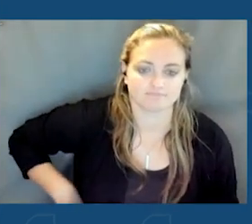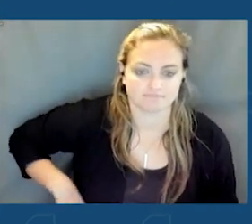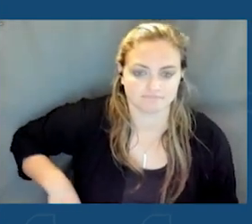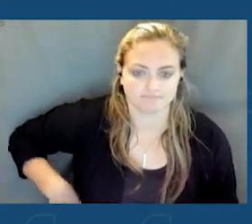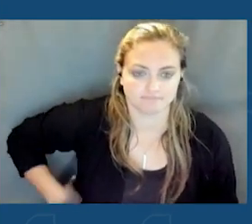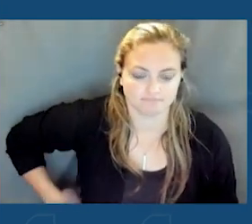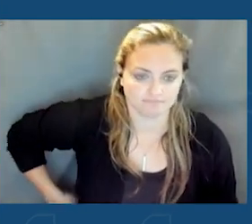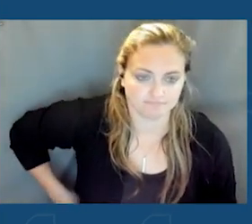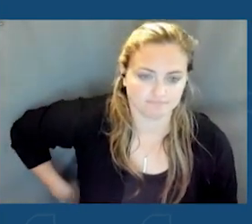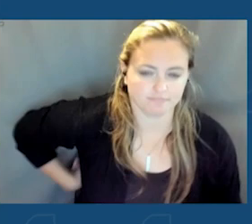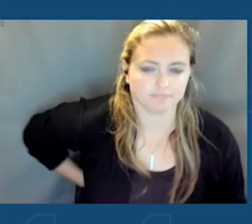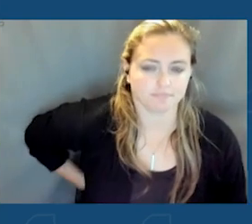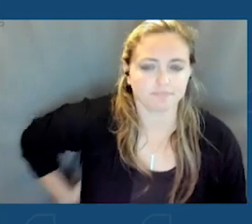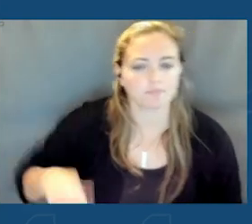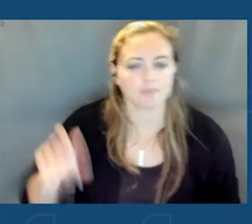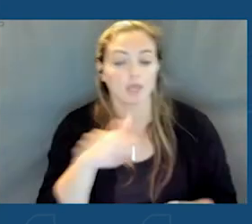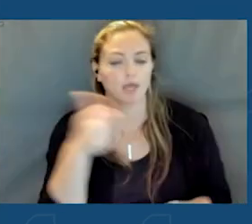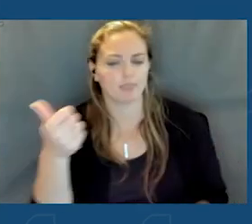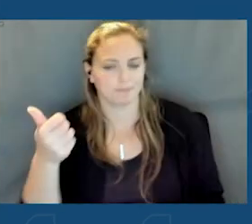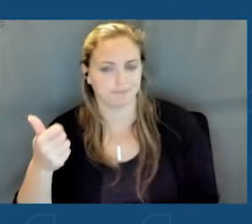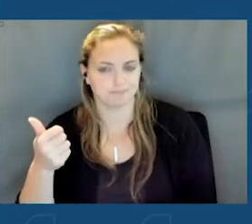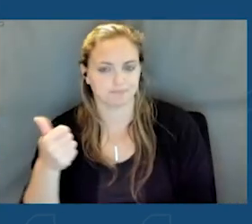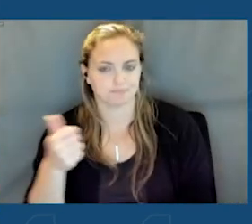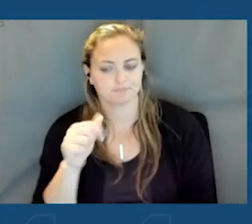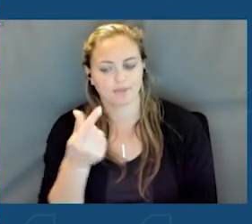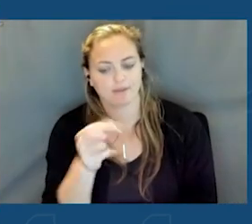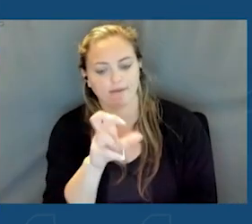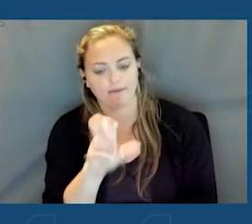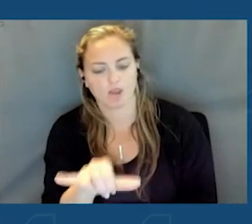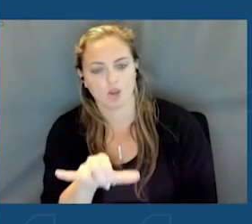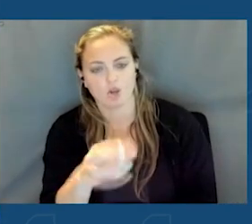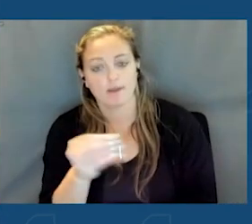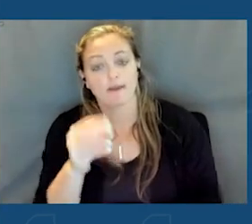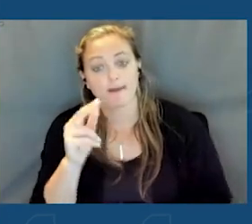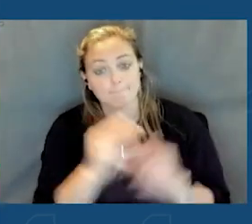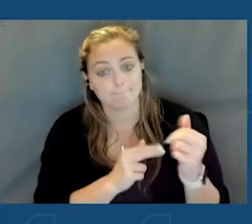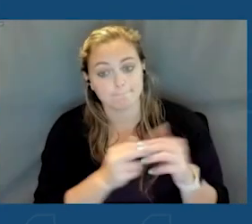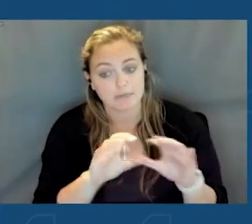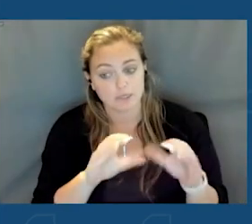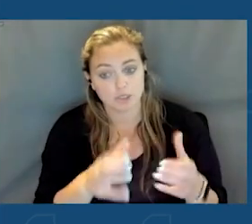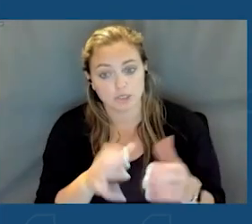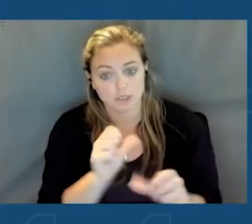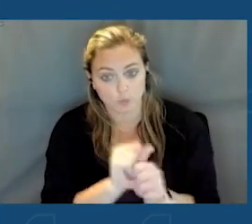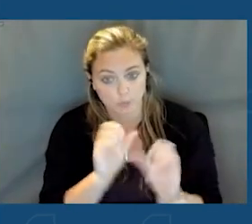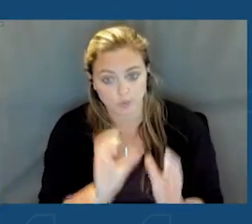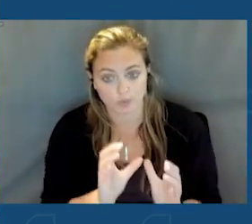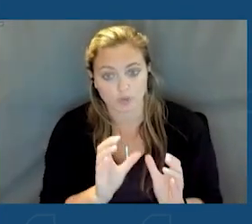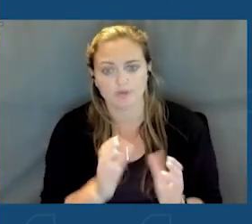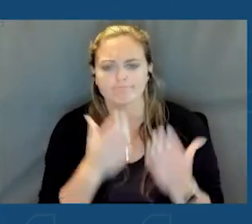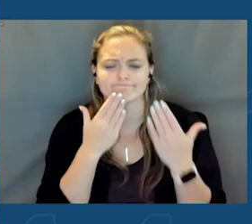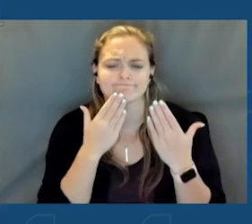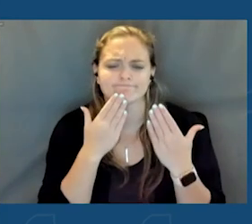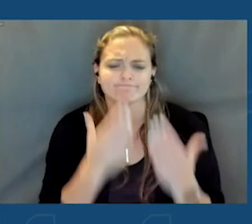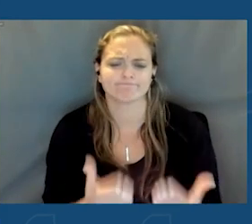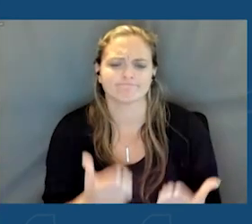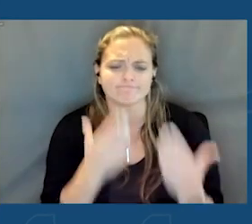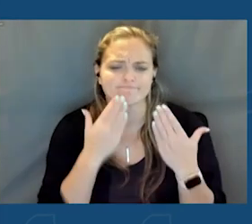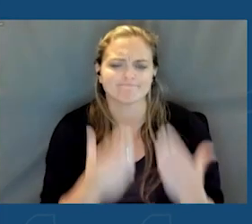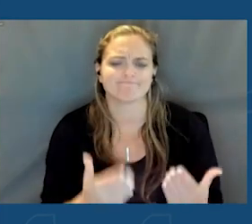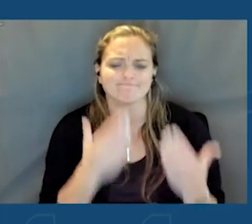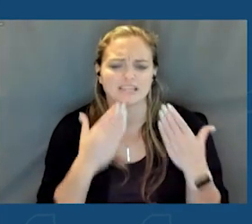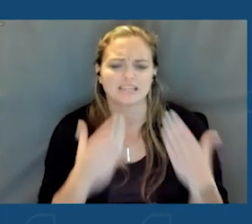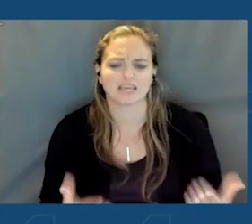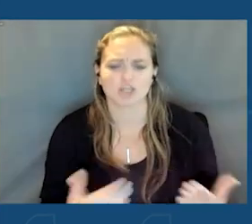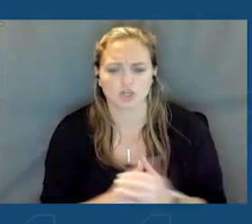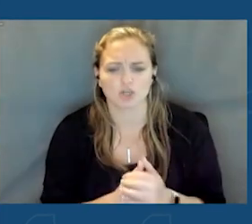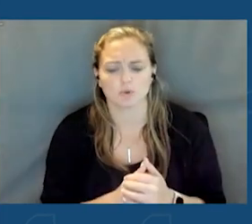The other thing, Gary and the building trades, thank you, thank you, thank you